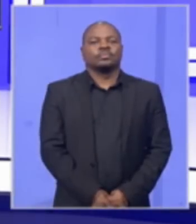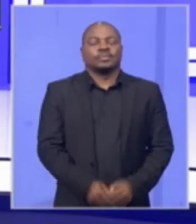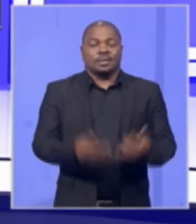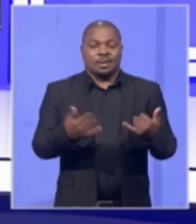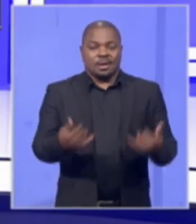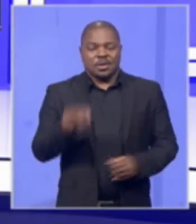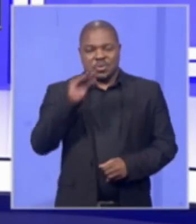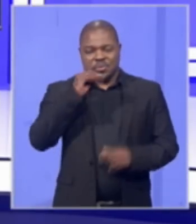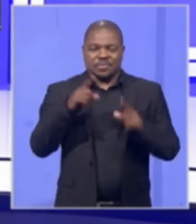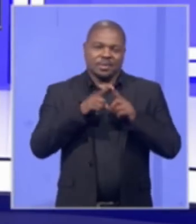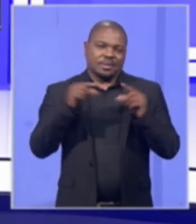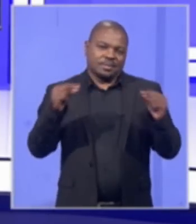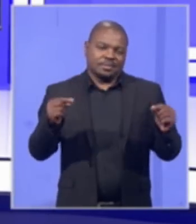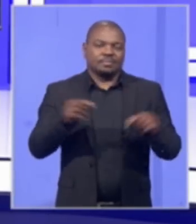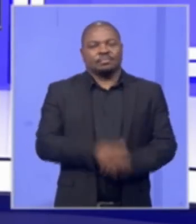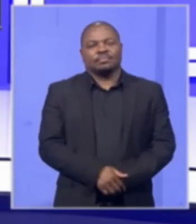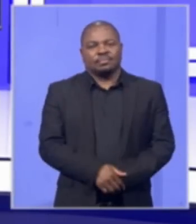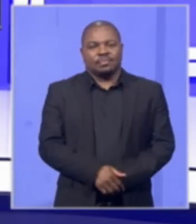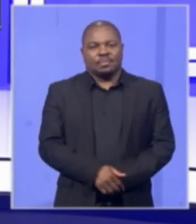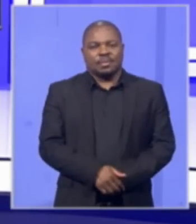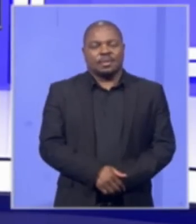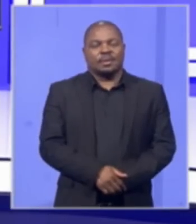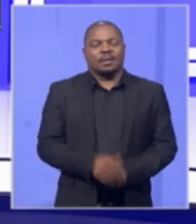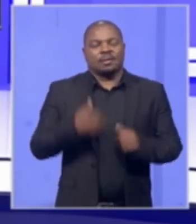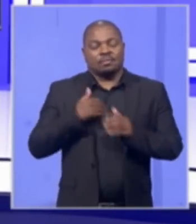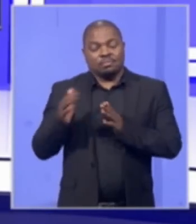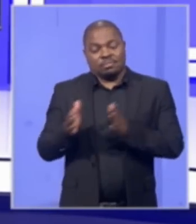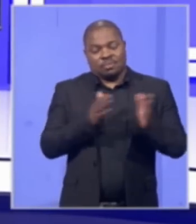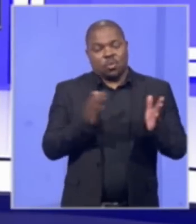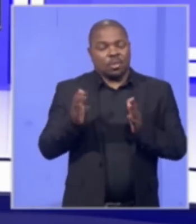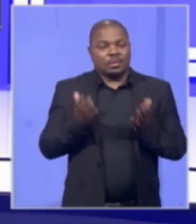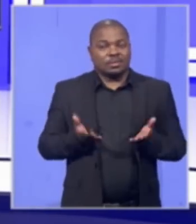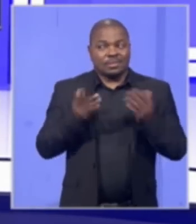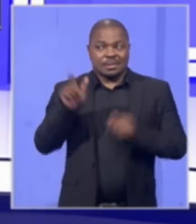Tsa segonjono re di ba khutlo fela fano jaanong re sutela